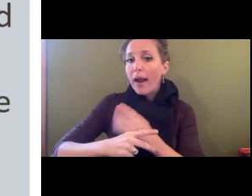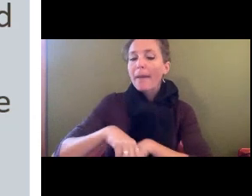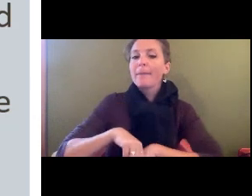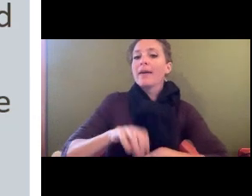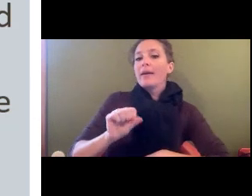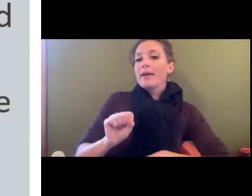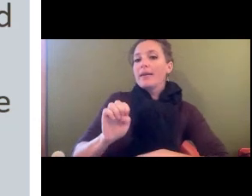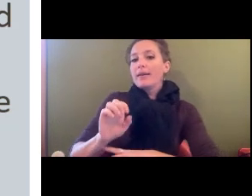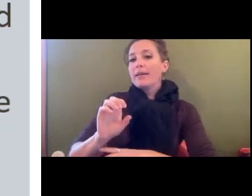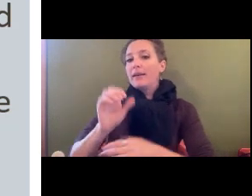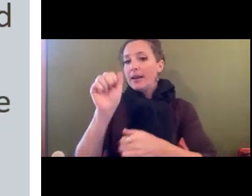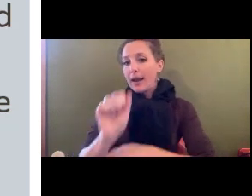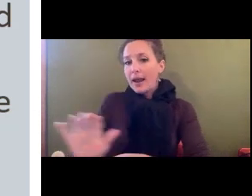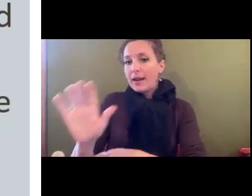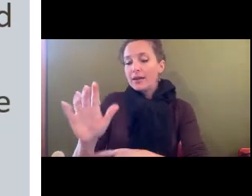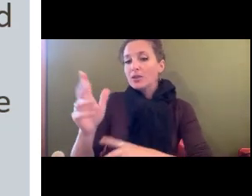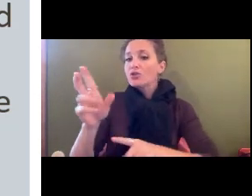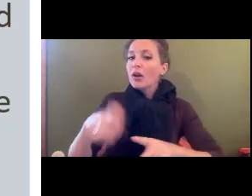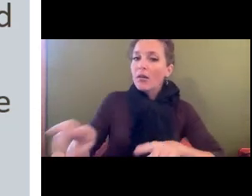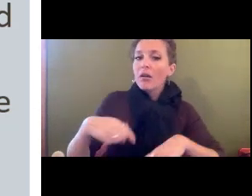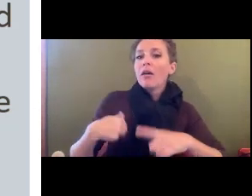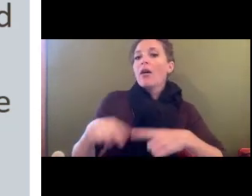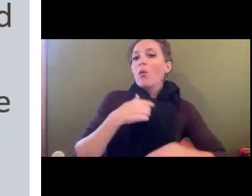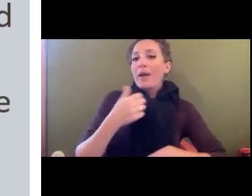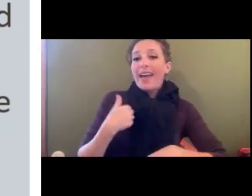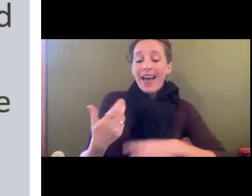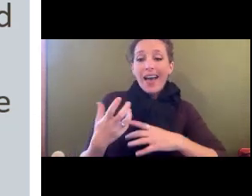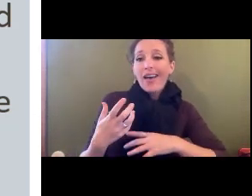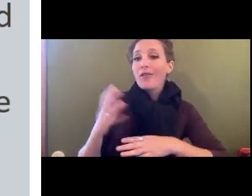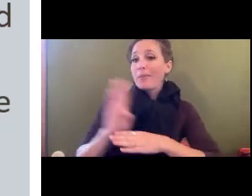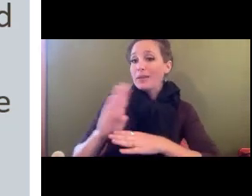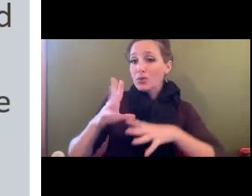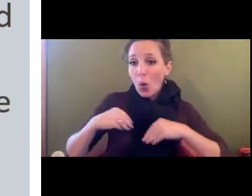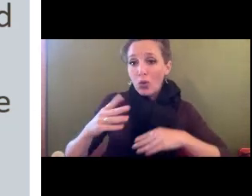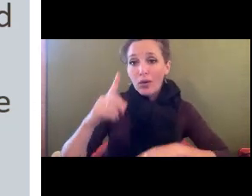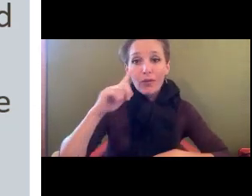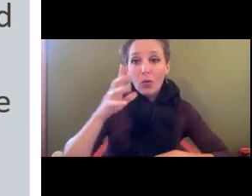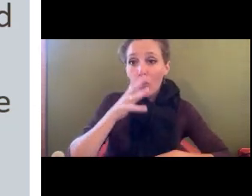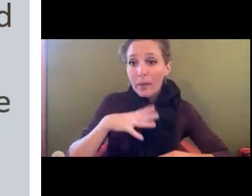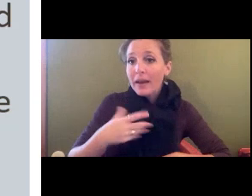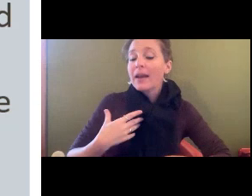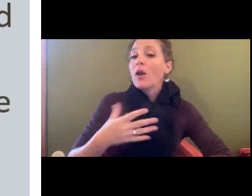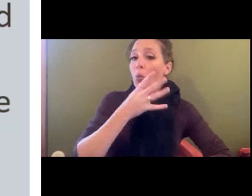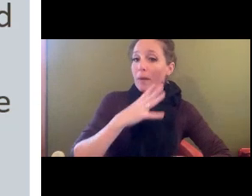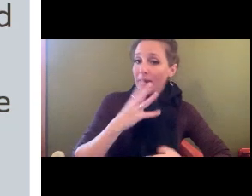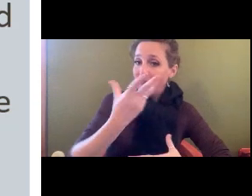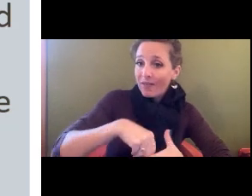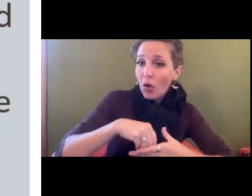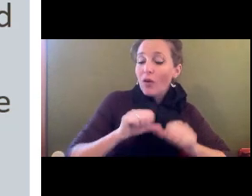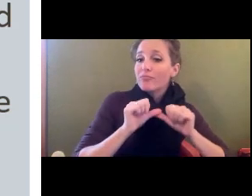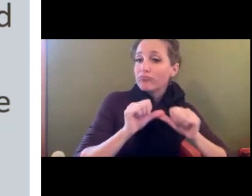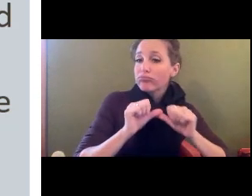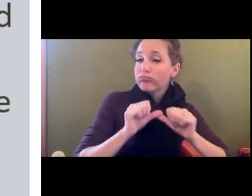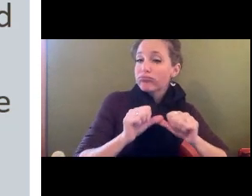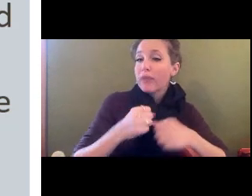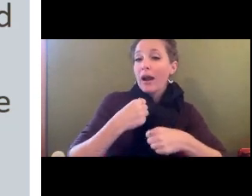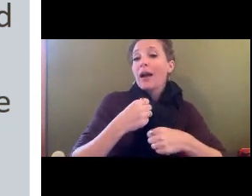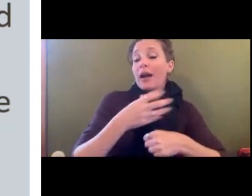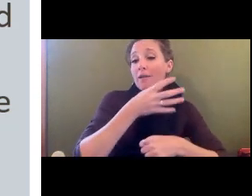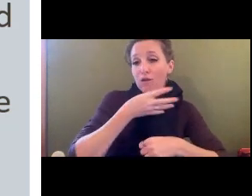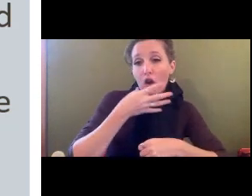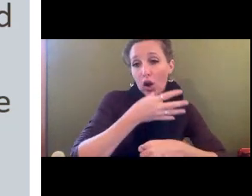women and agricultural entrepreneurs. We've also had programs on women and sustainable agricultural production, for example. So these are just a